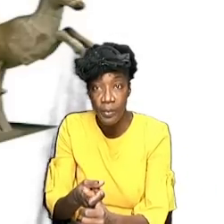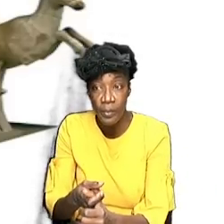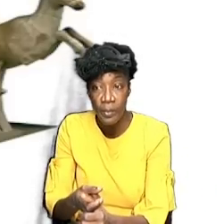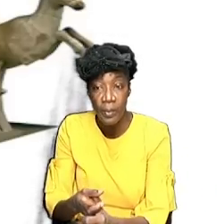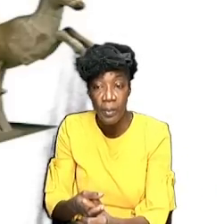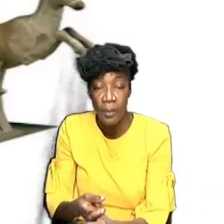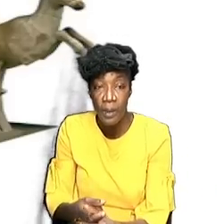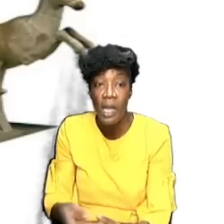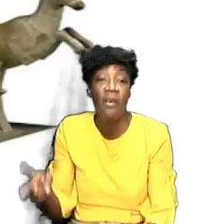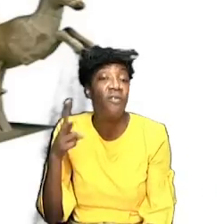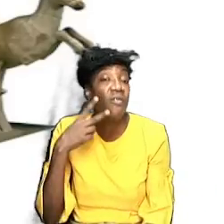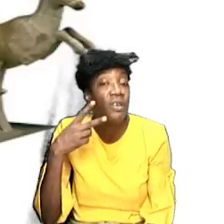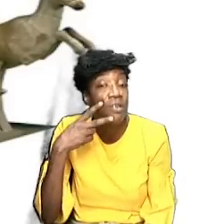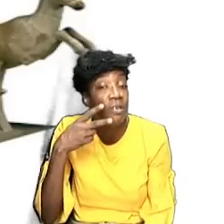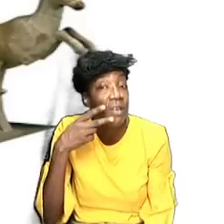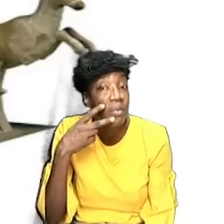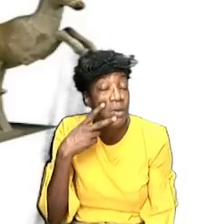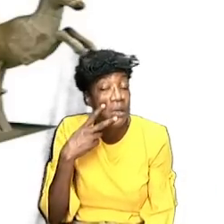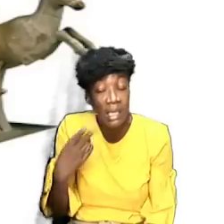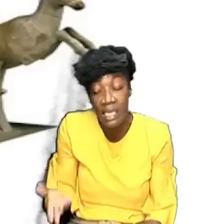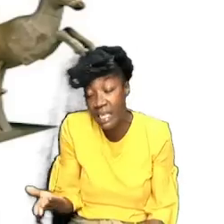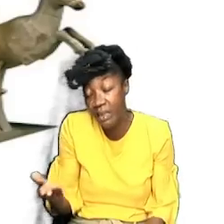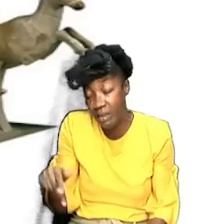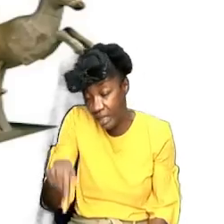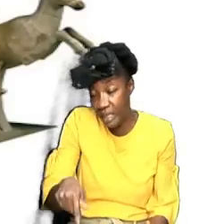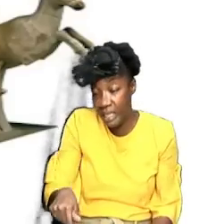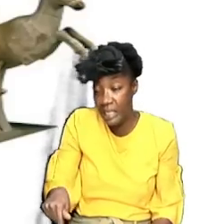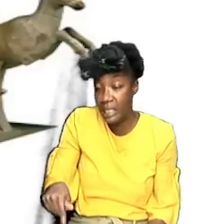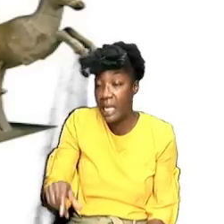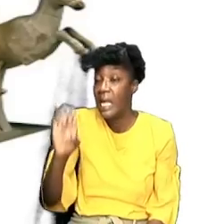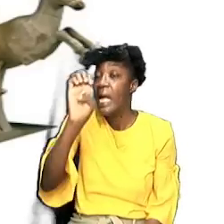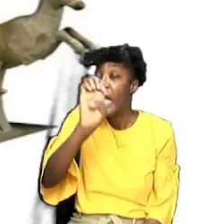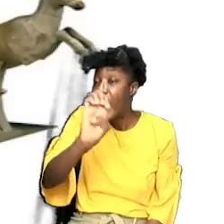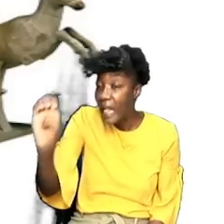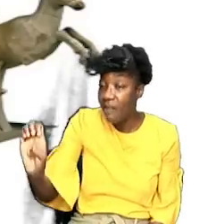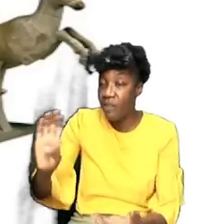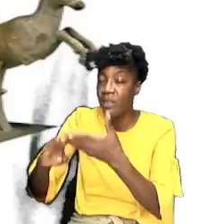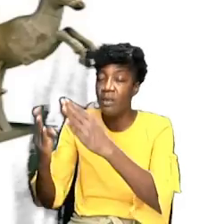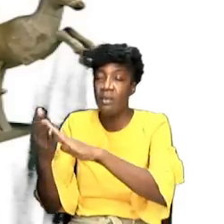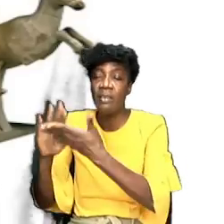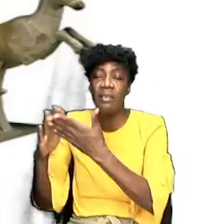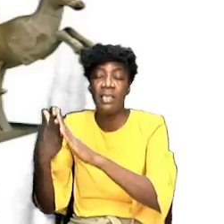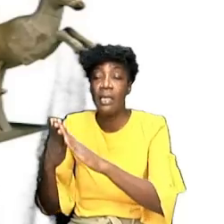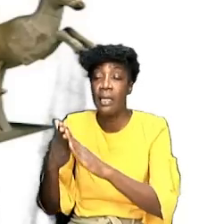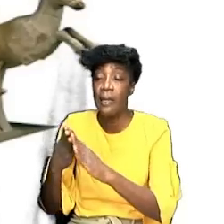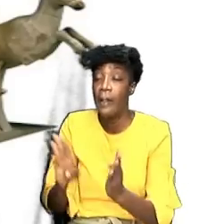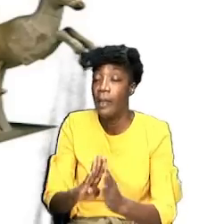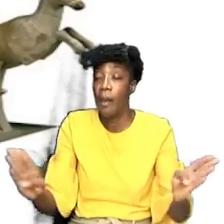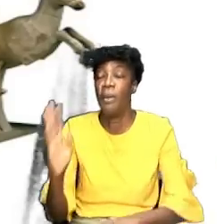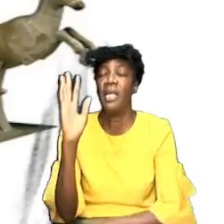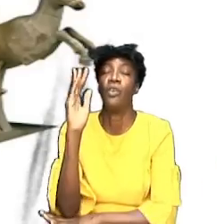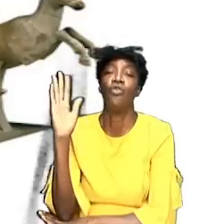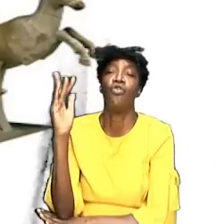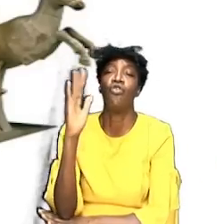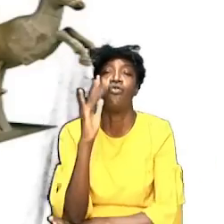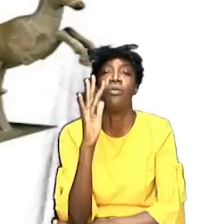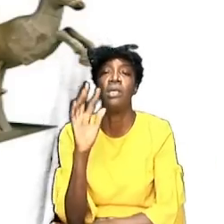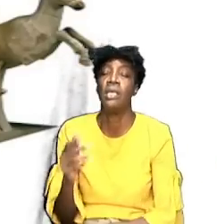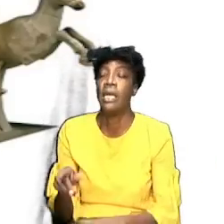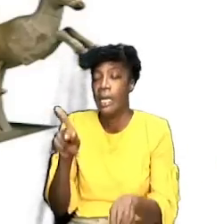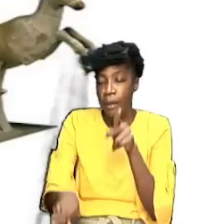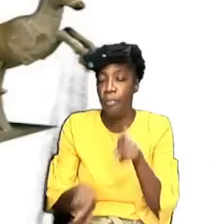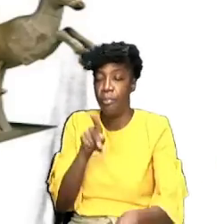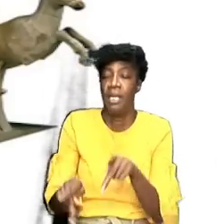I think it was in Ephesus here, that at the courtyard, they had a very big tree. And they believed that people used to come